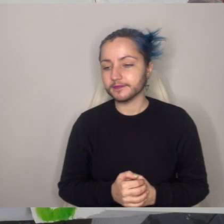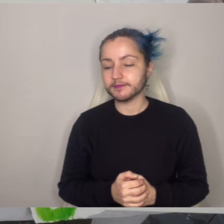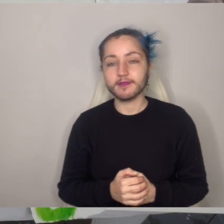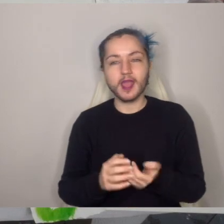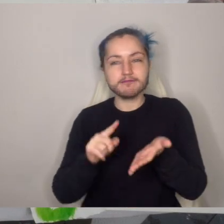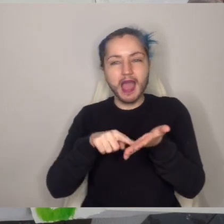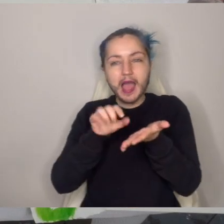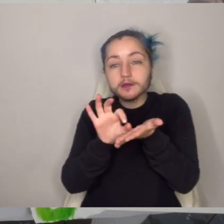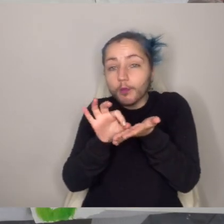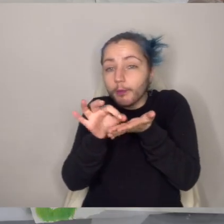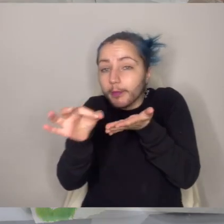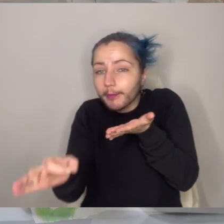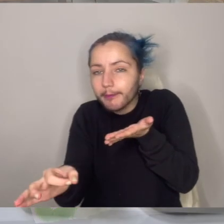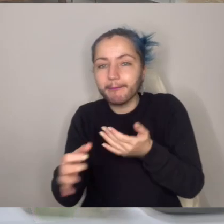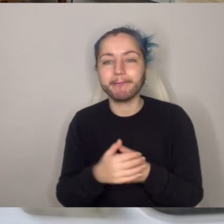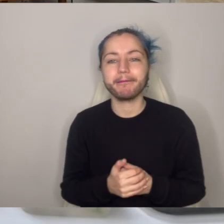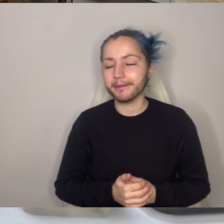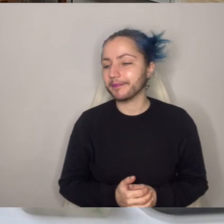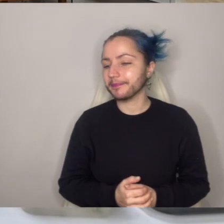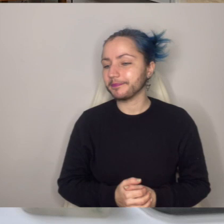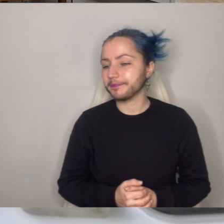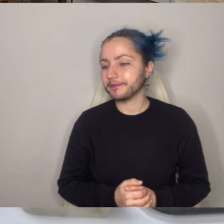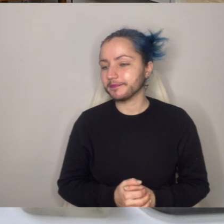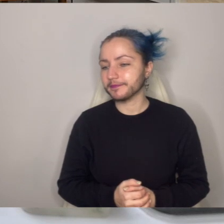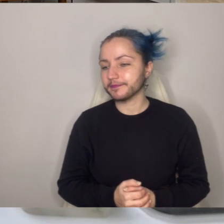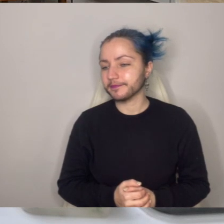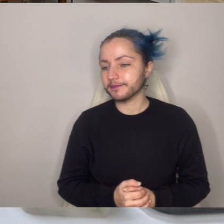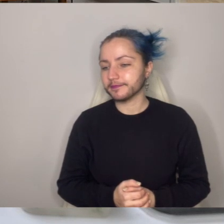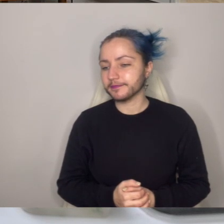And one falling out of my hand there.